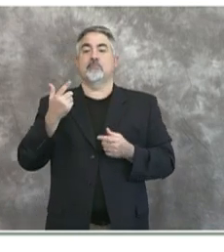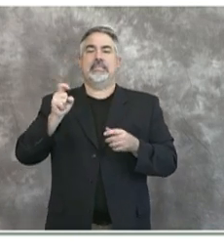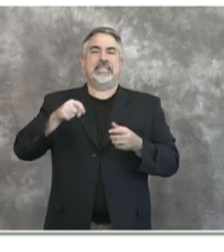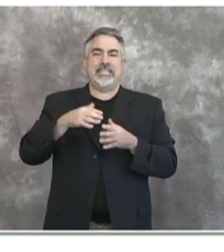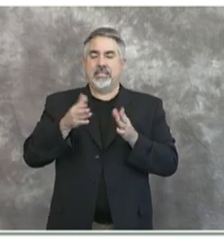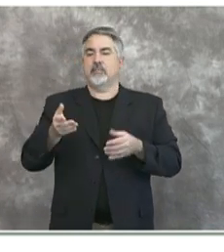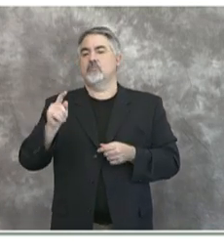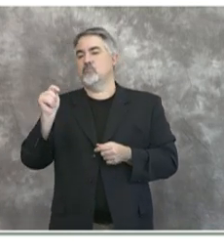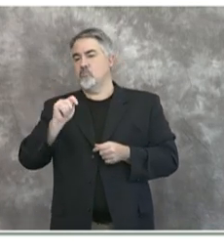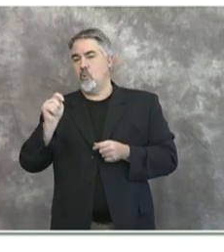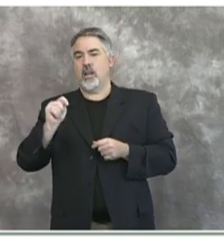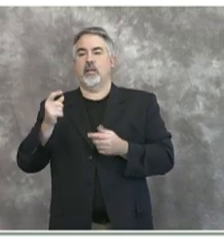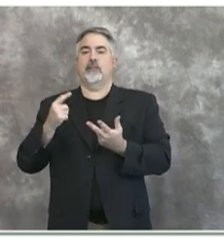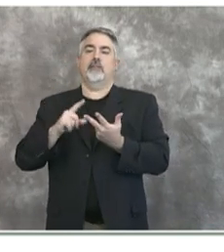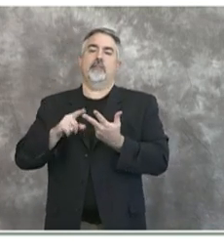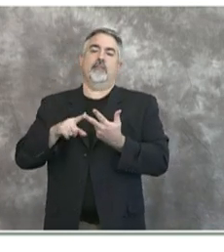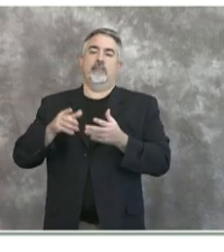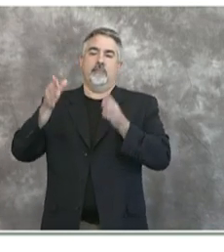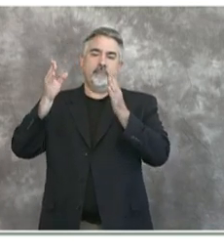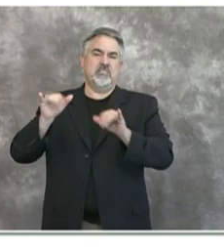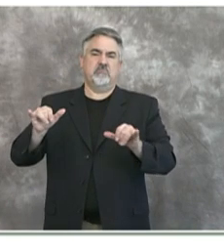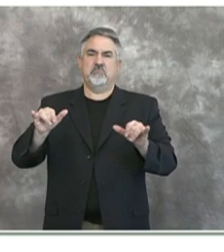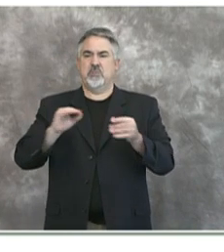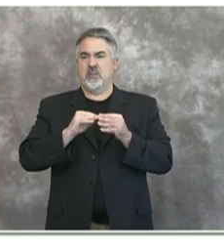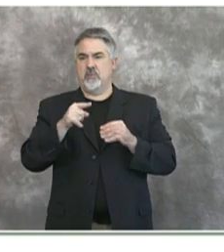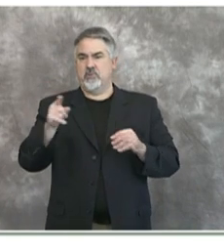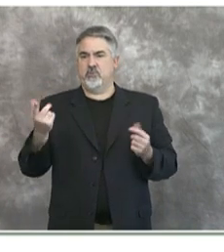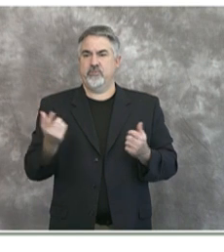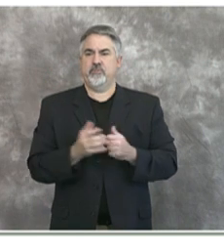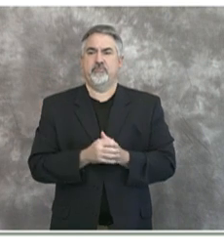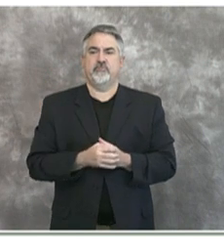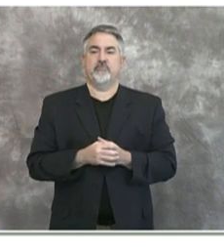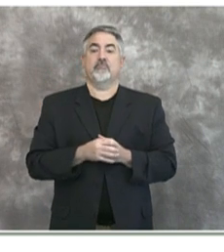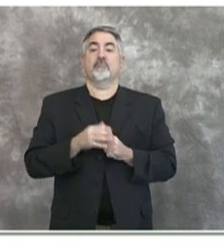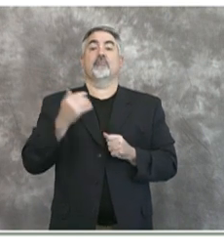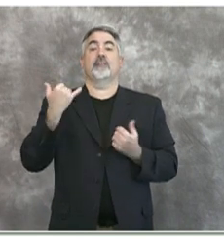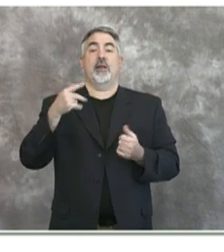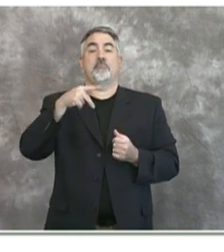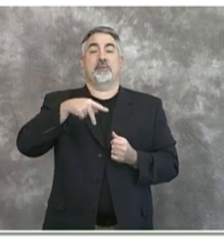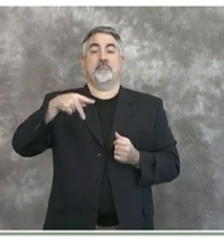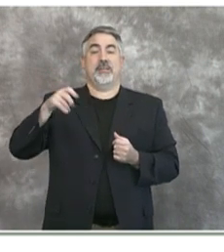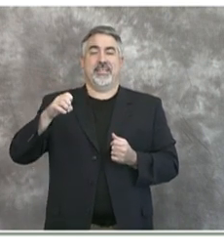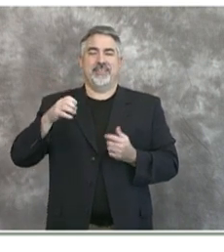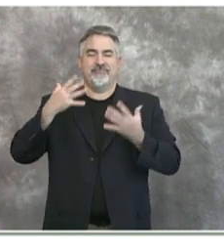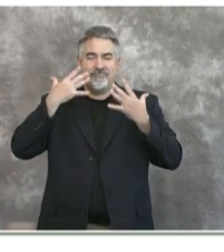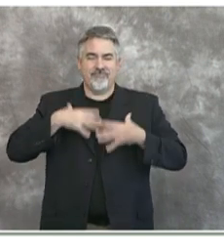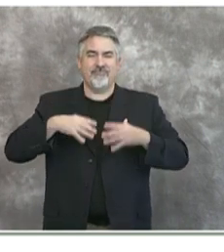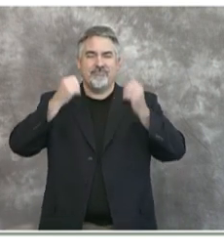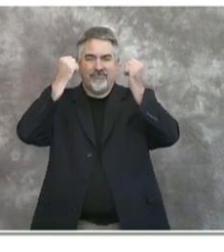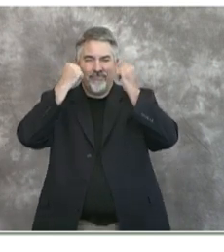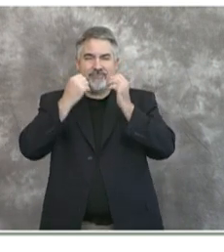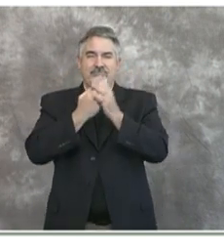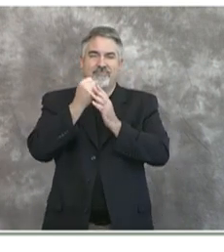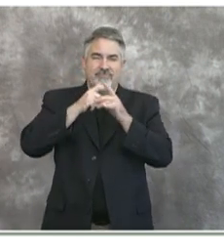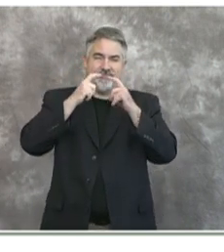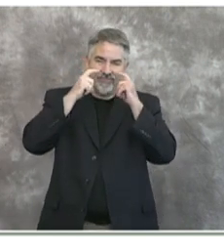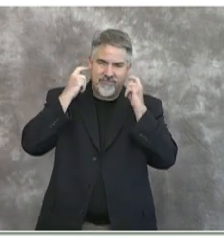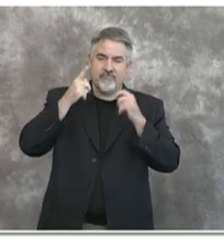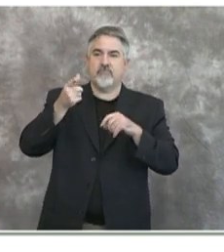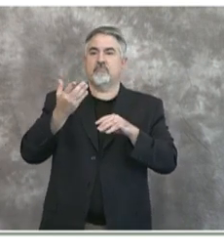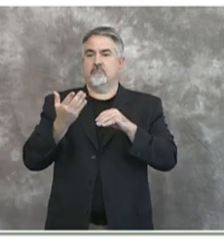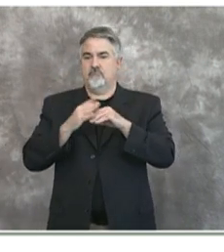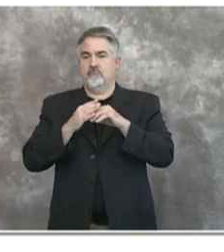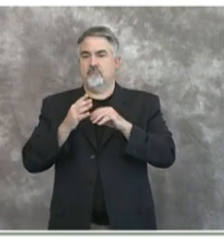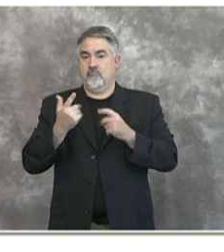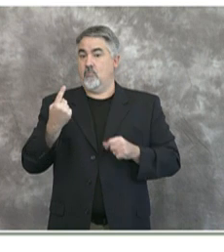very reasonably flat. In our personal protective equipment, we saw increases in every single category, but a significant jump in